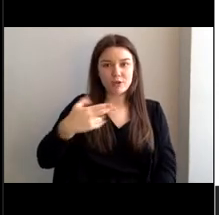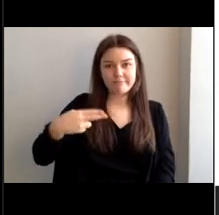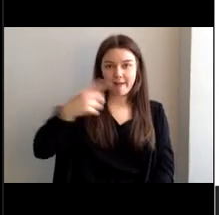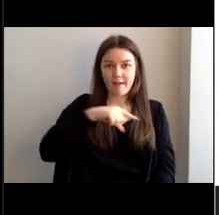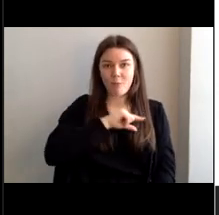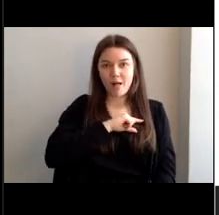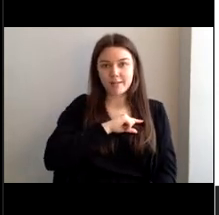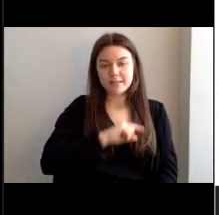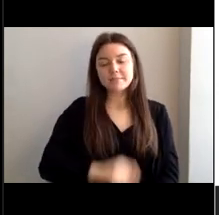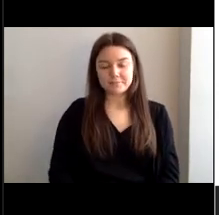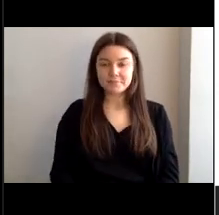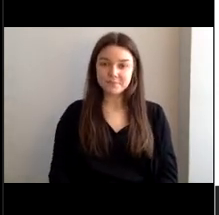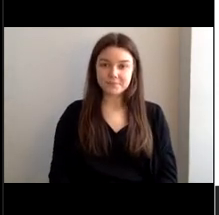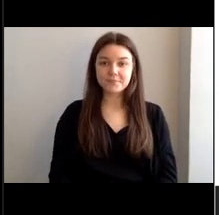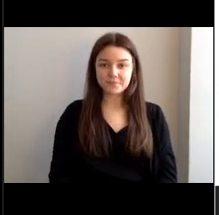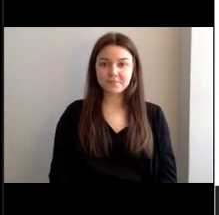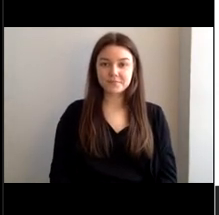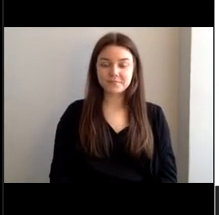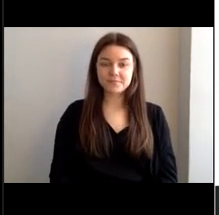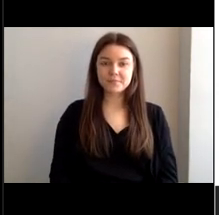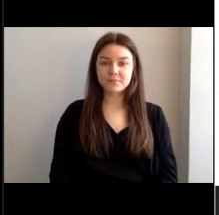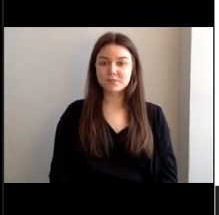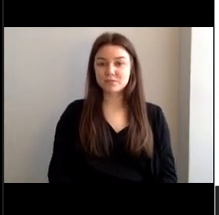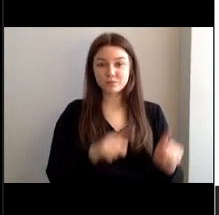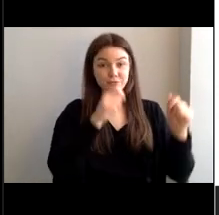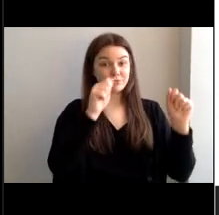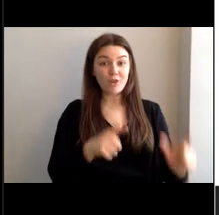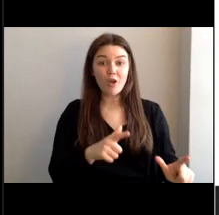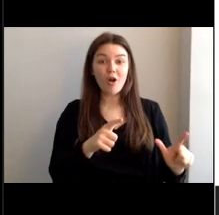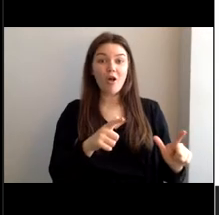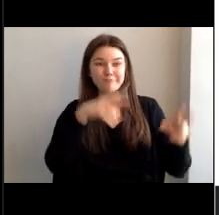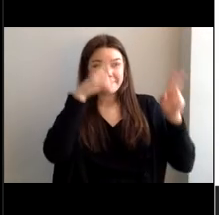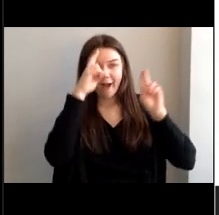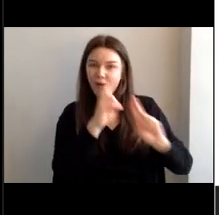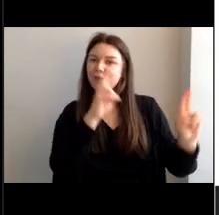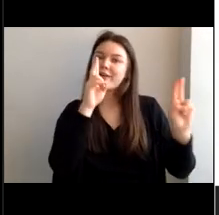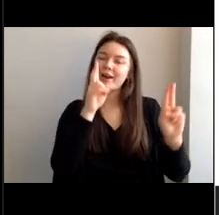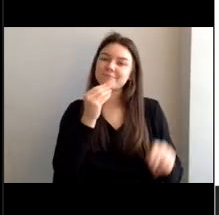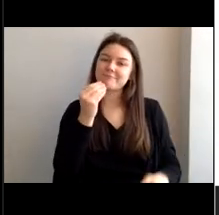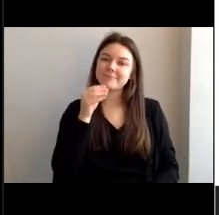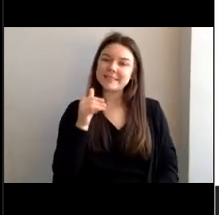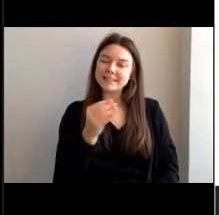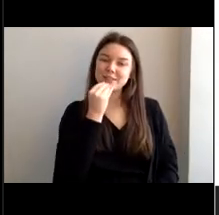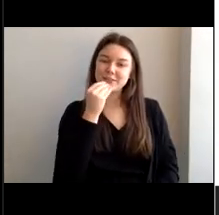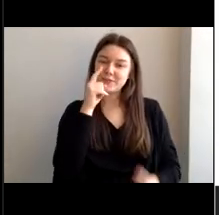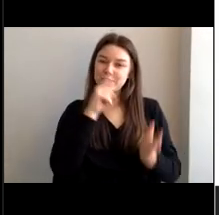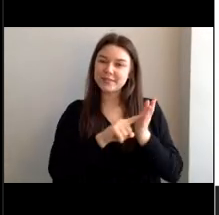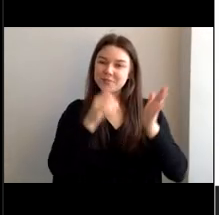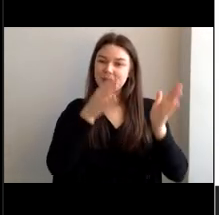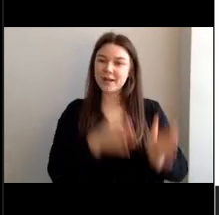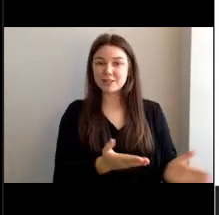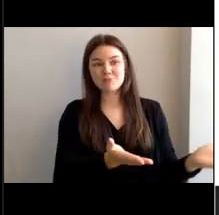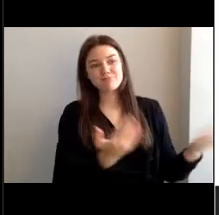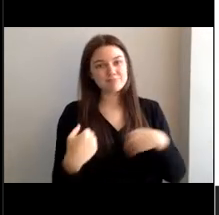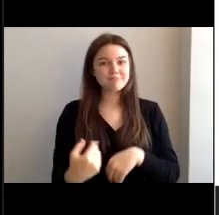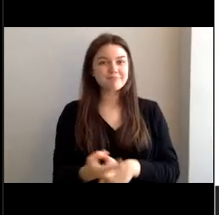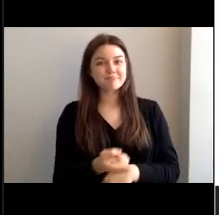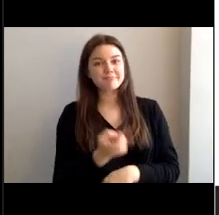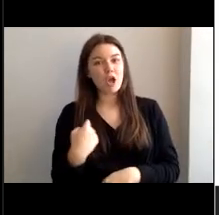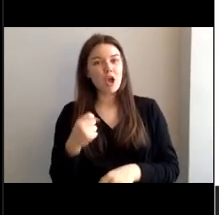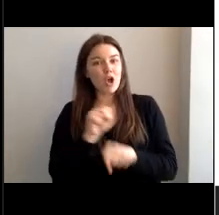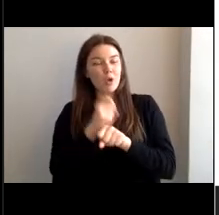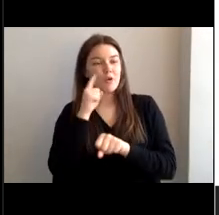indicator for that salmon. Good job. So you are all now some honorary seafood inspectors. Come work for us. We're always looking for